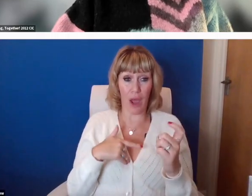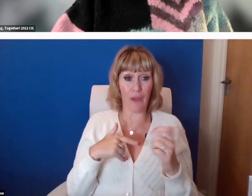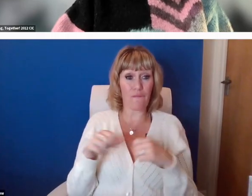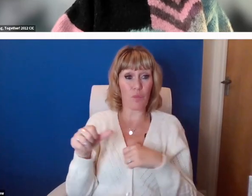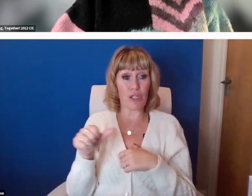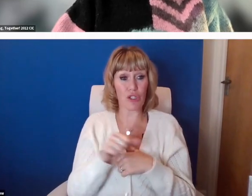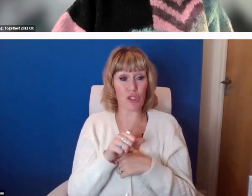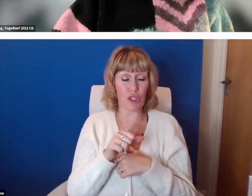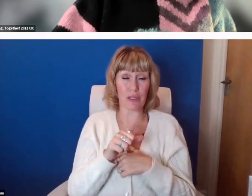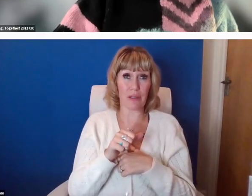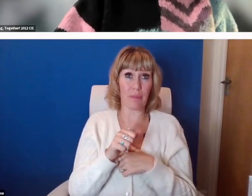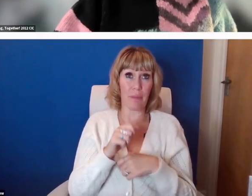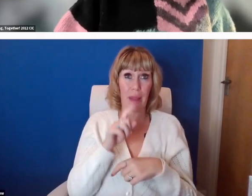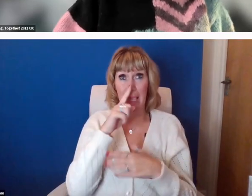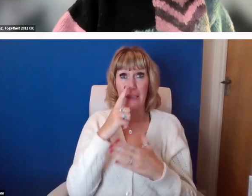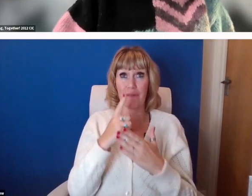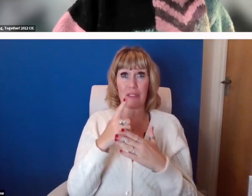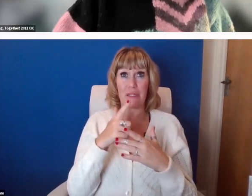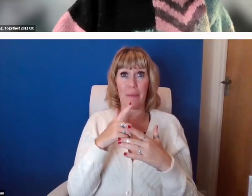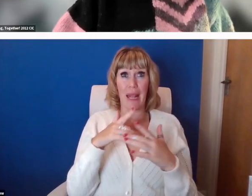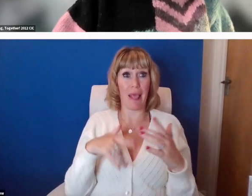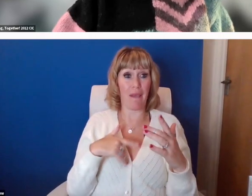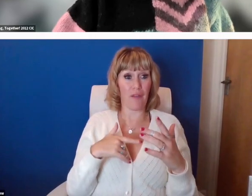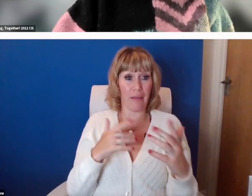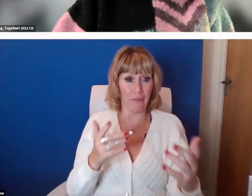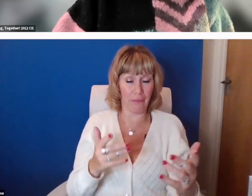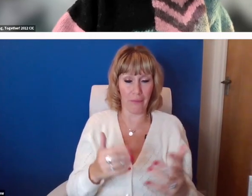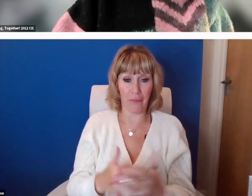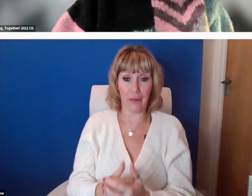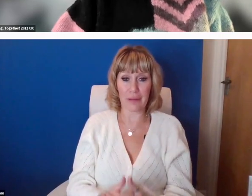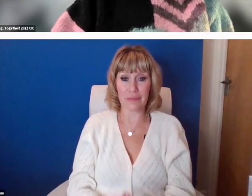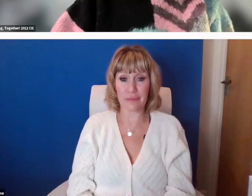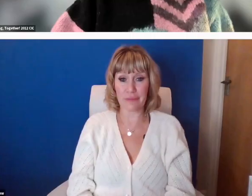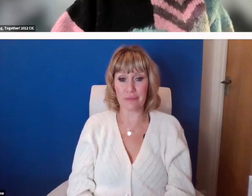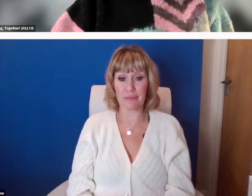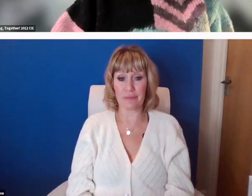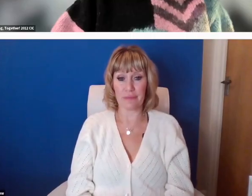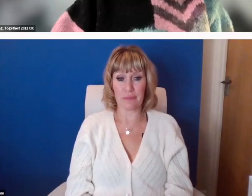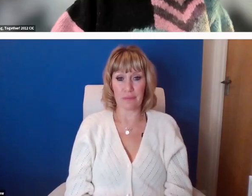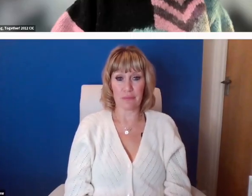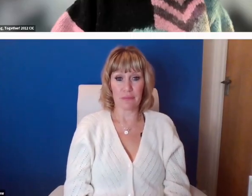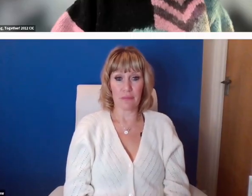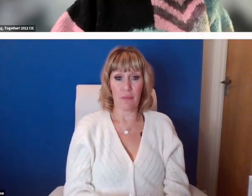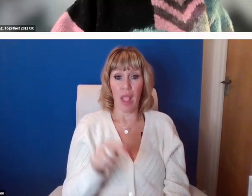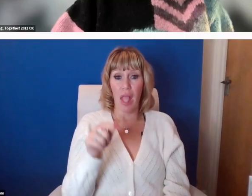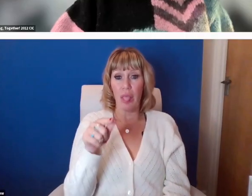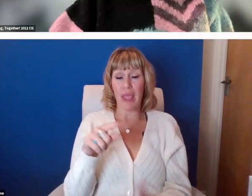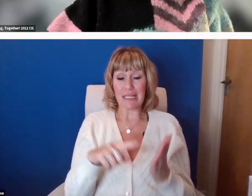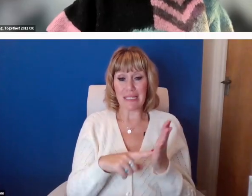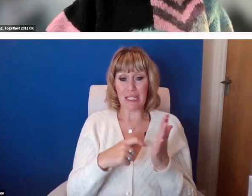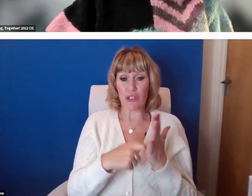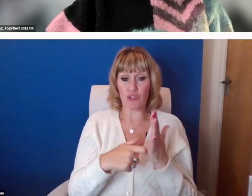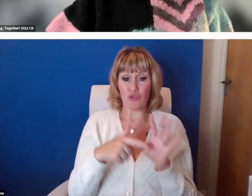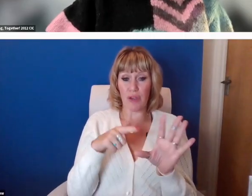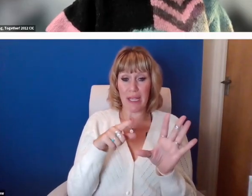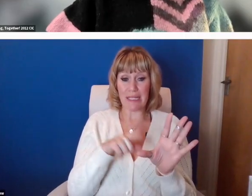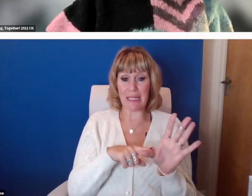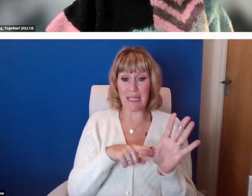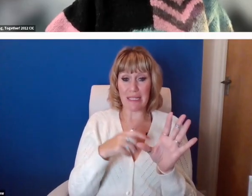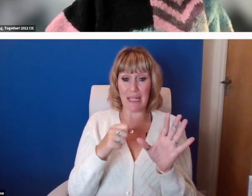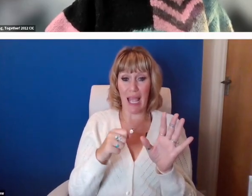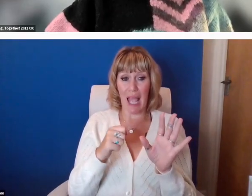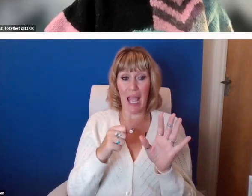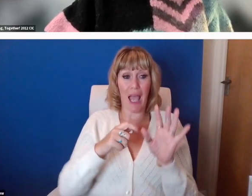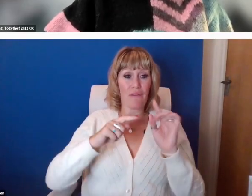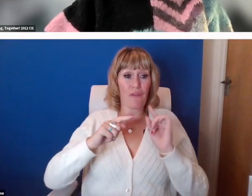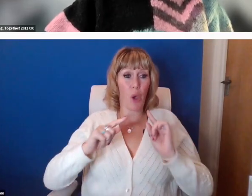And again, in sharp contrast to the miserable lives we're supposed to lead. This is Tracy's piece, Have Wheels Will